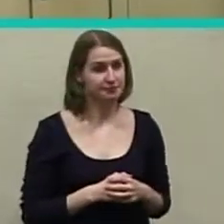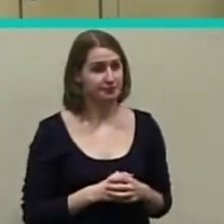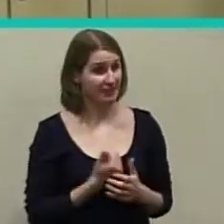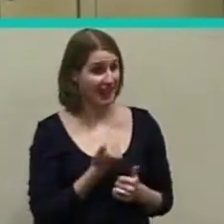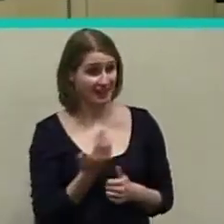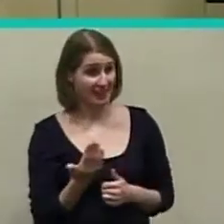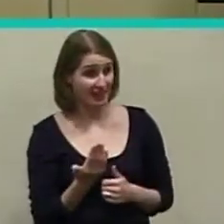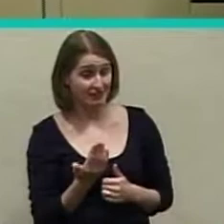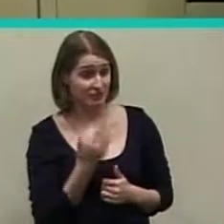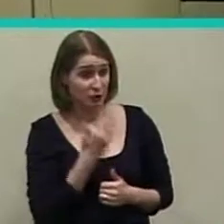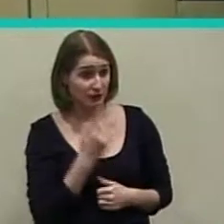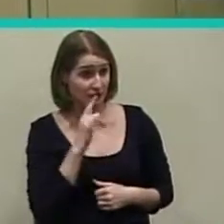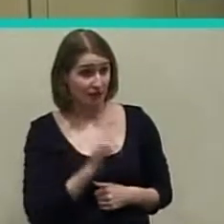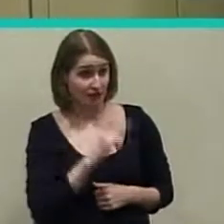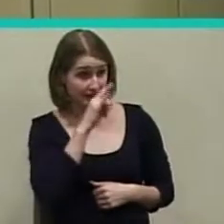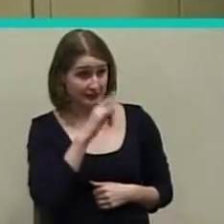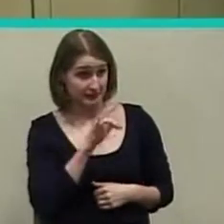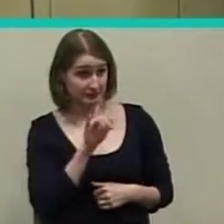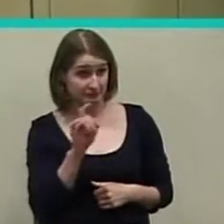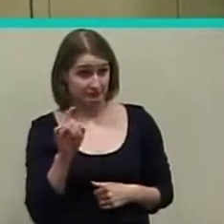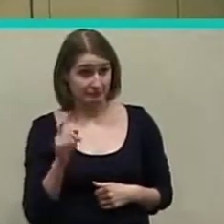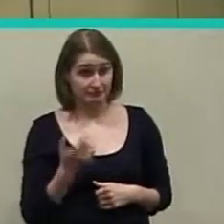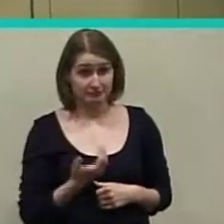Anything going good for this kid?